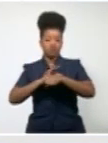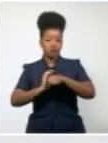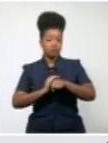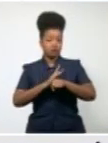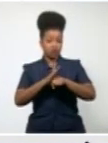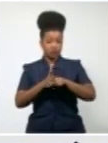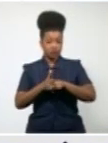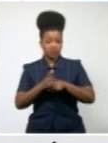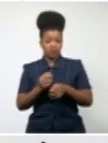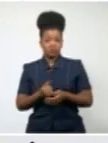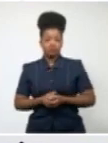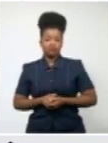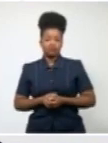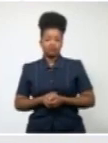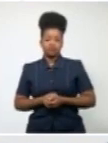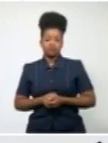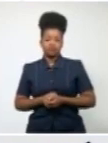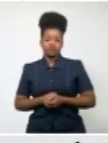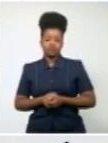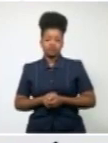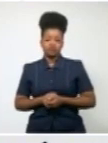transmission of COVID-19.